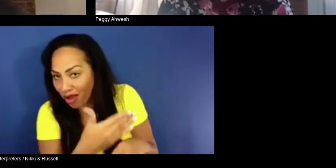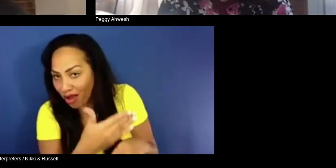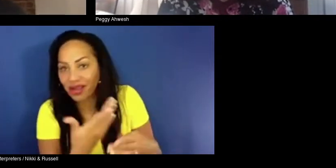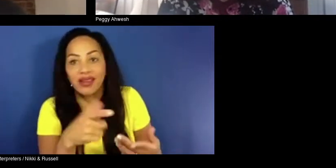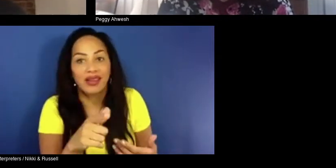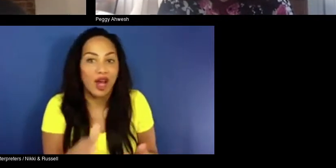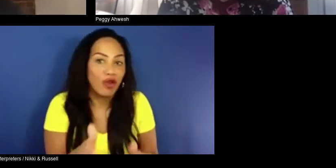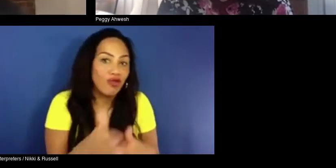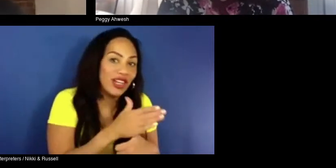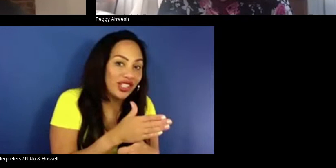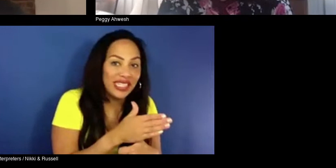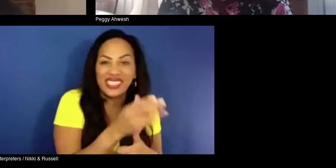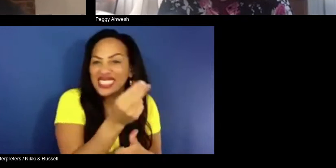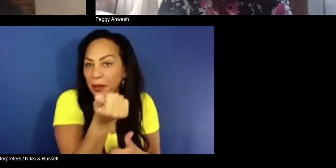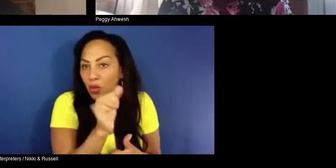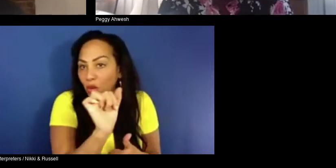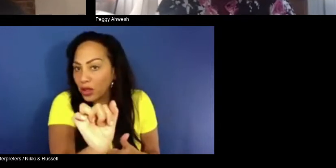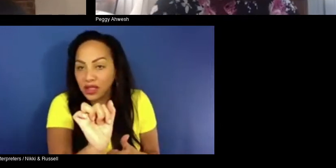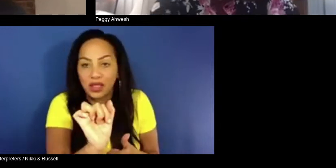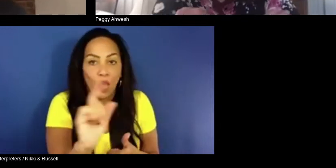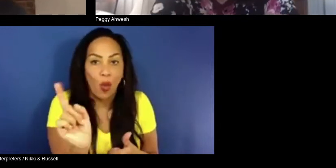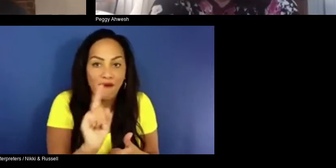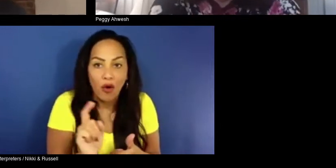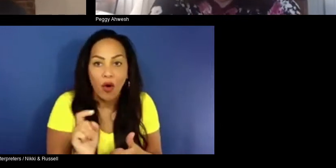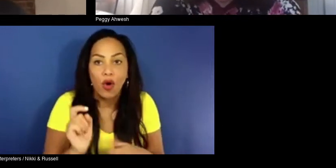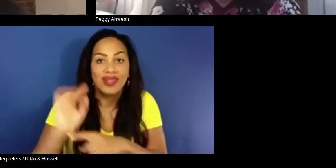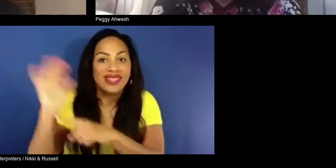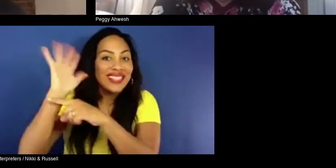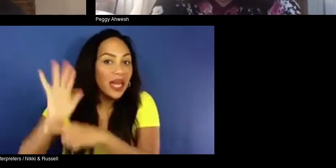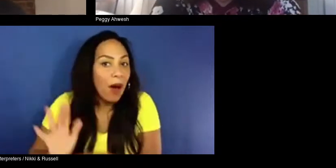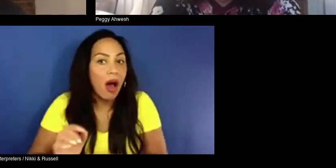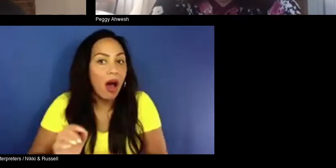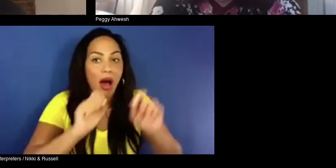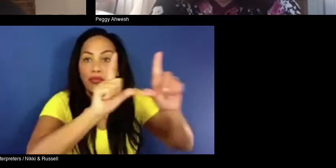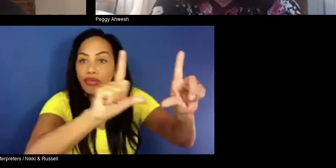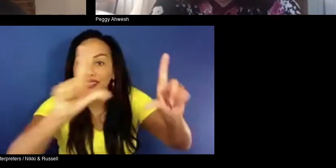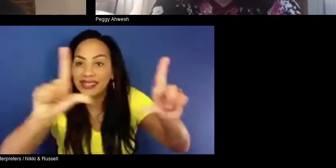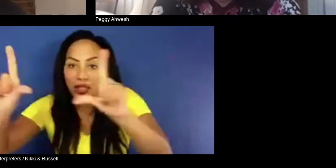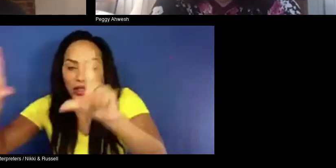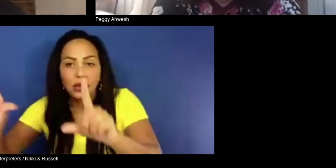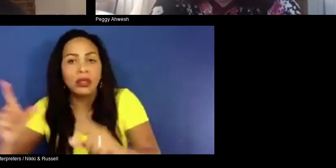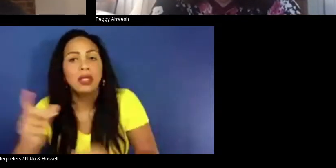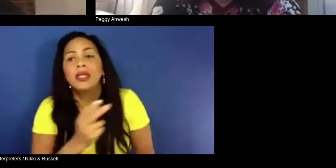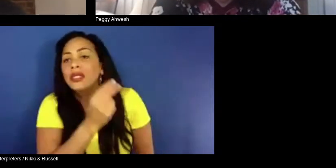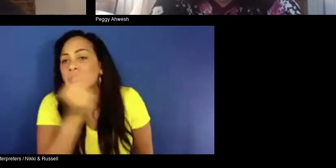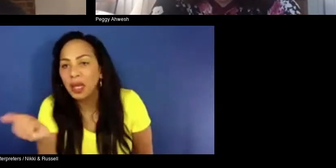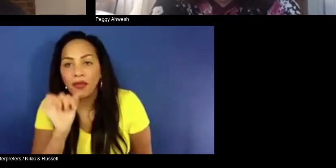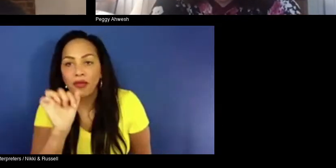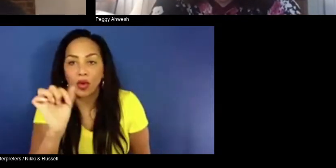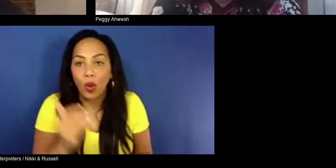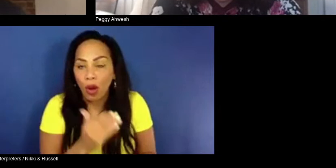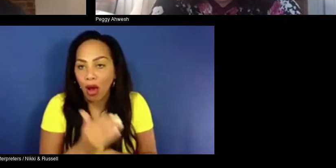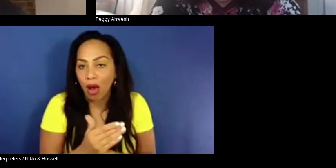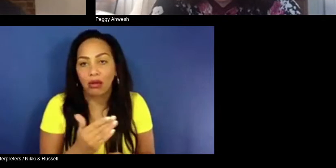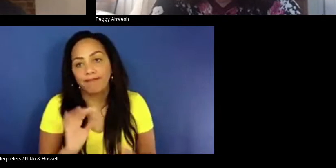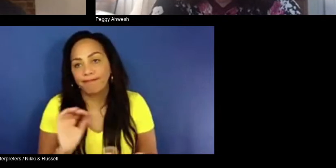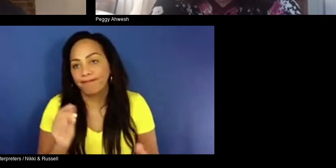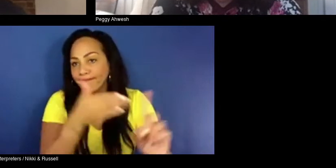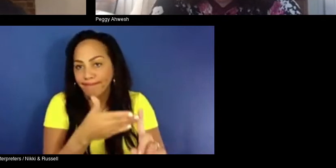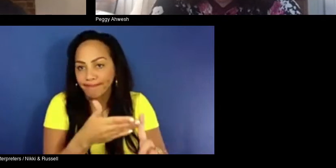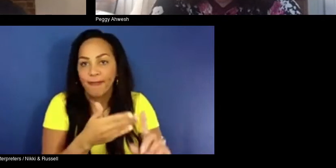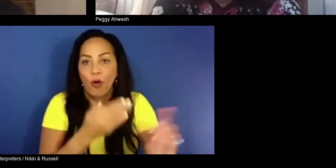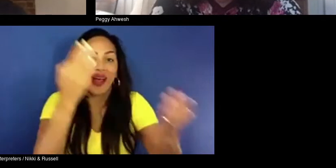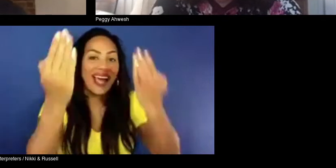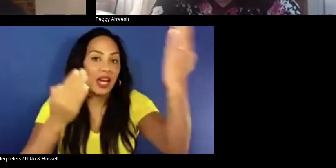a cinematic presentation, some of which were intended all along for a gallery. And we have a question